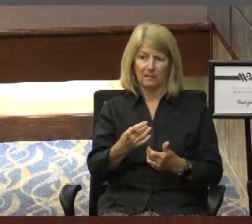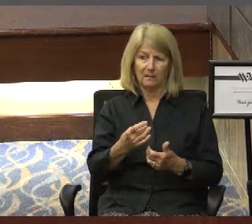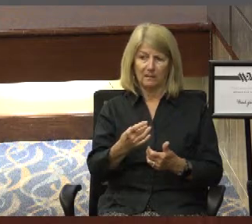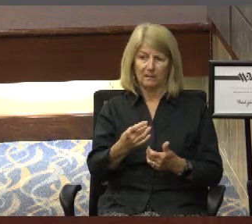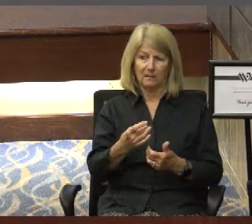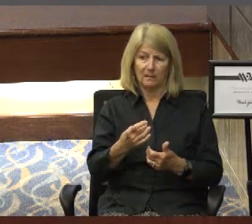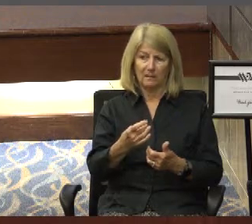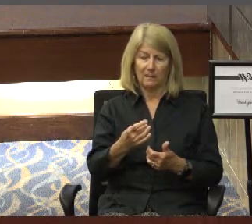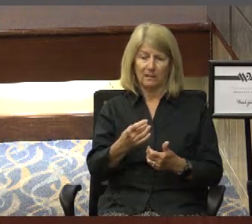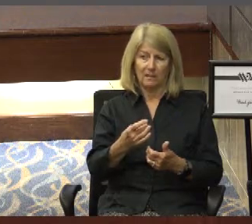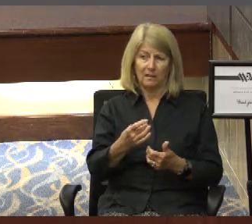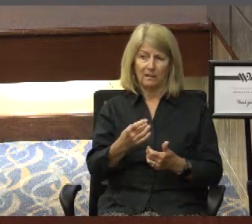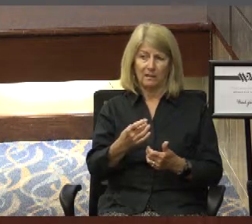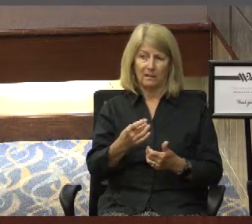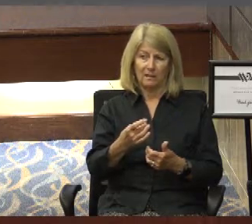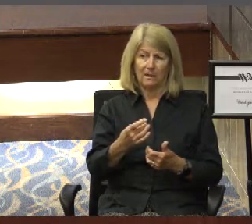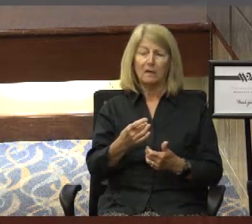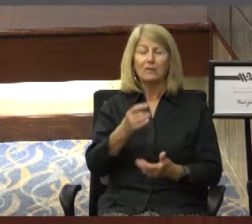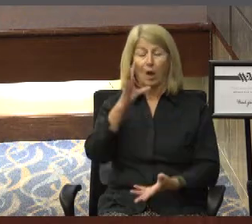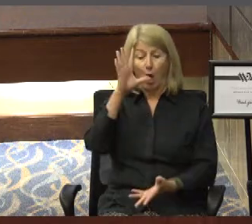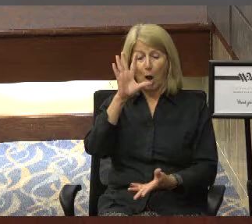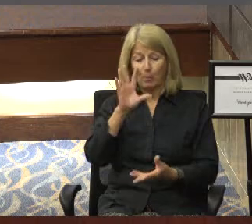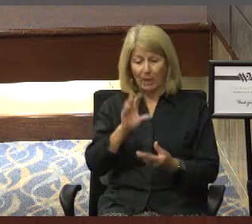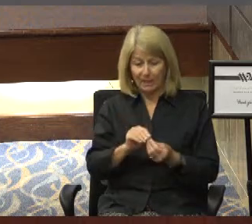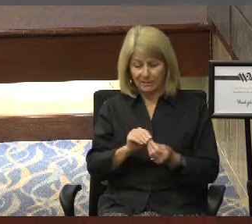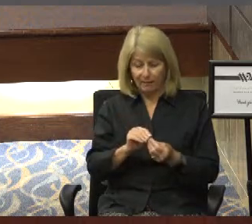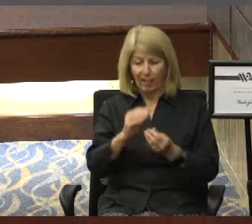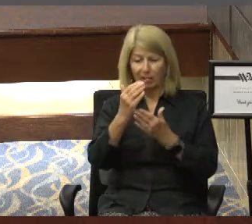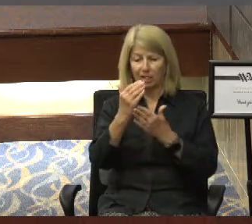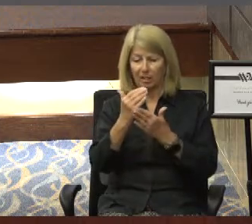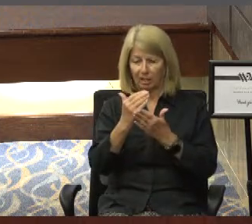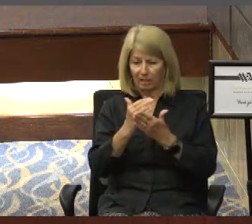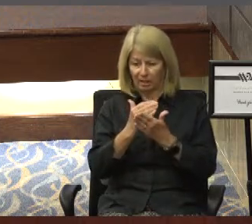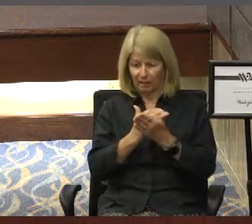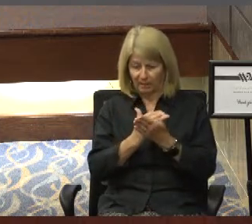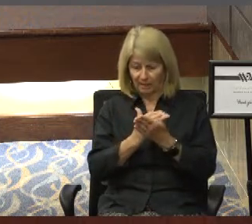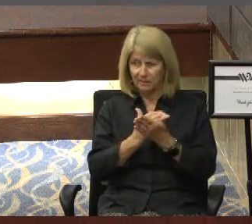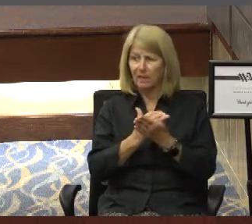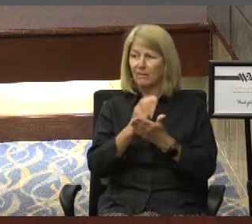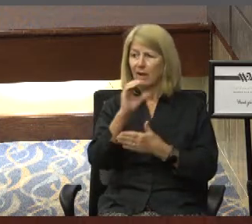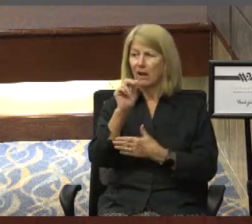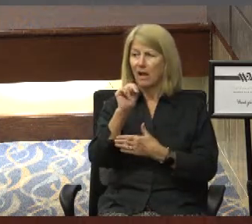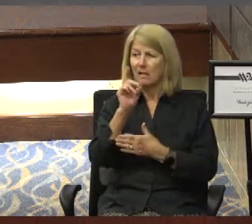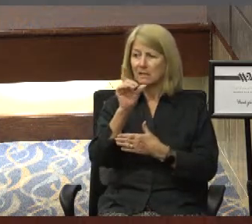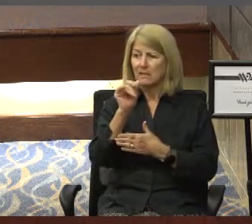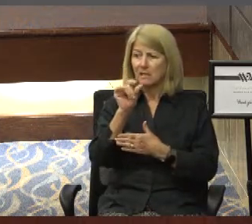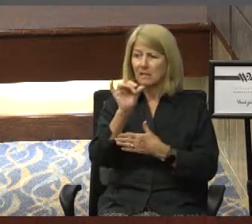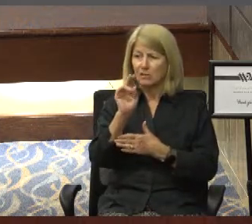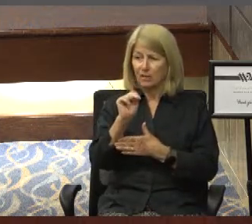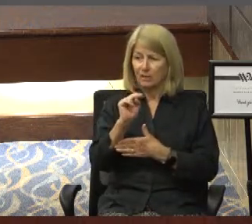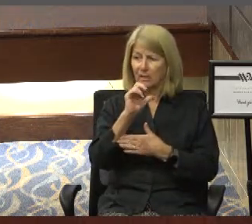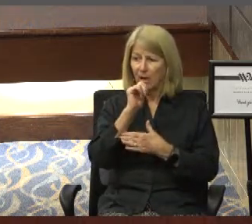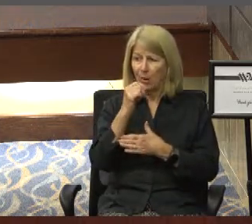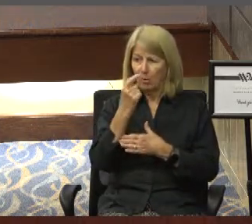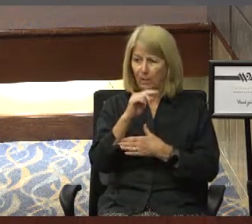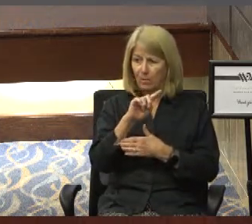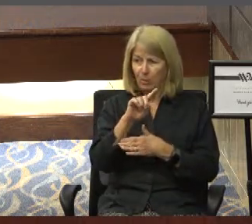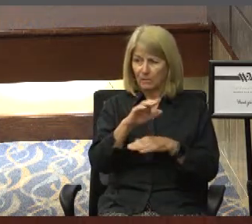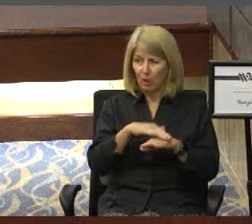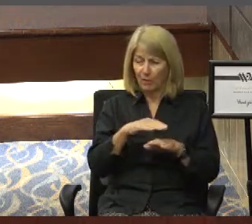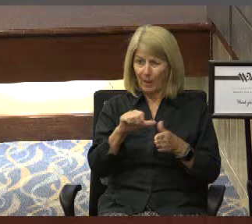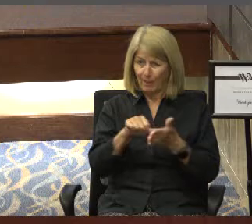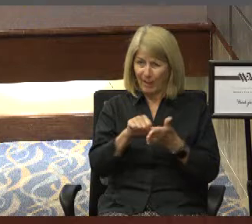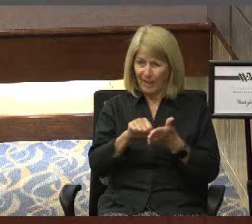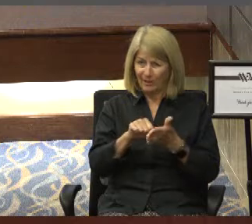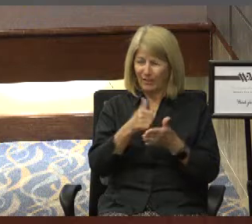pretty comprehensive list of conditions, and just not the ones you had on that page. There are